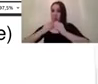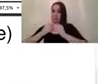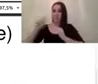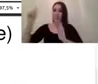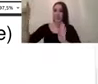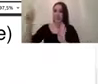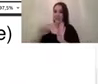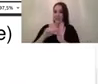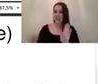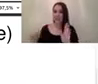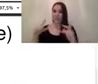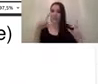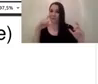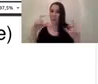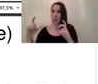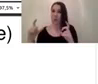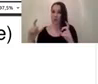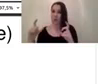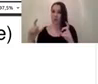the photons. No, so